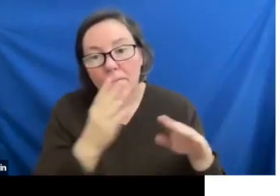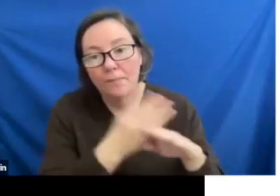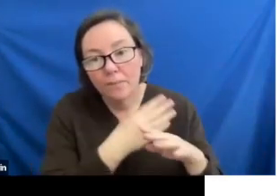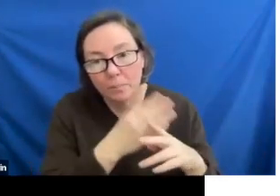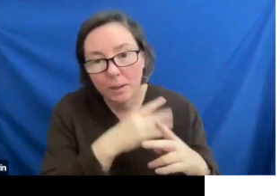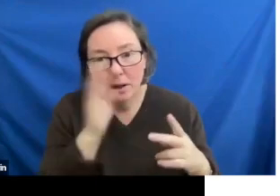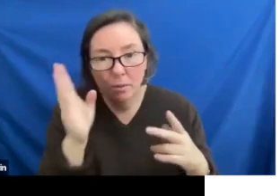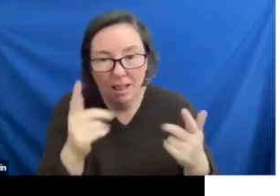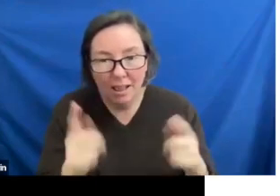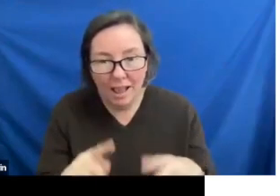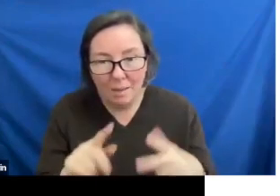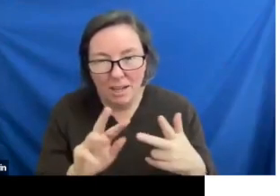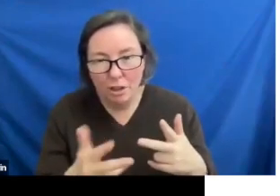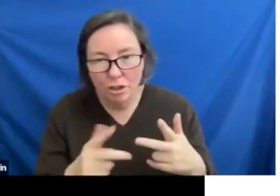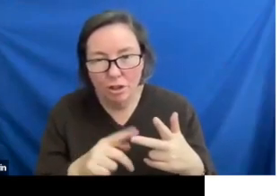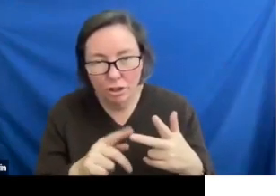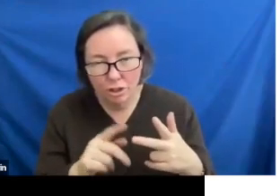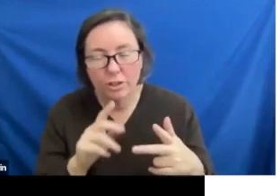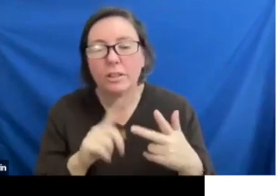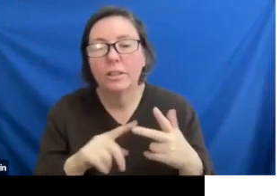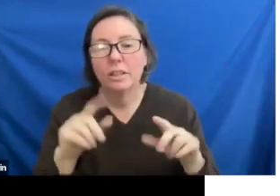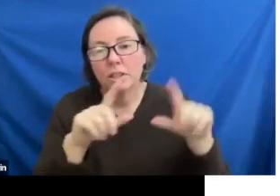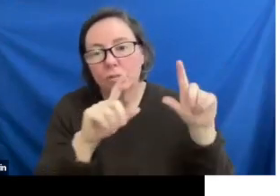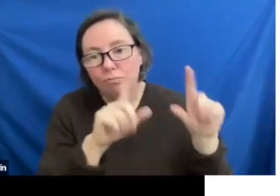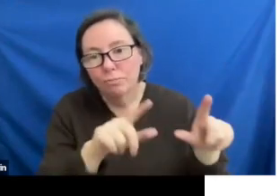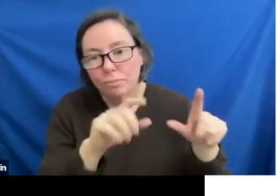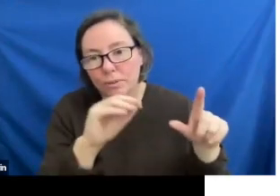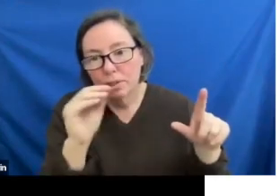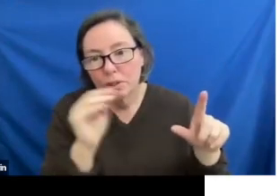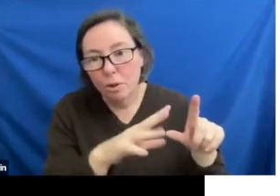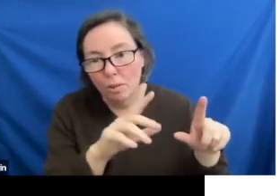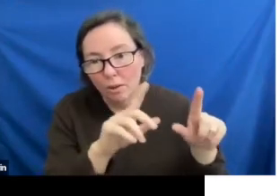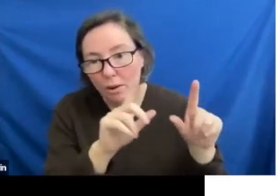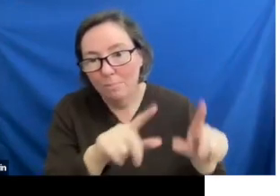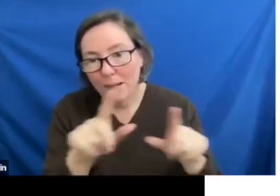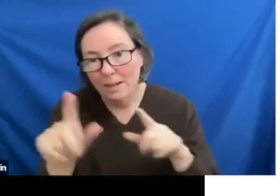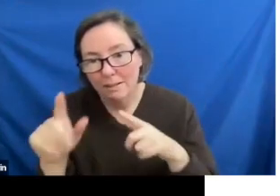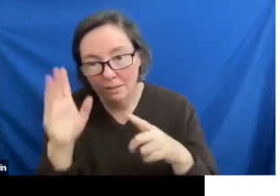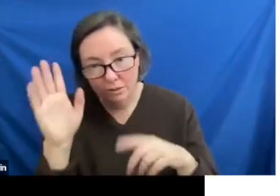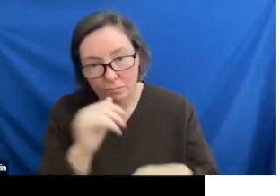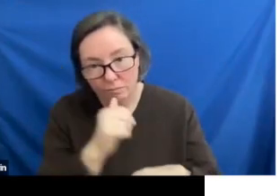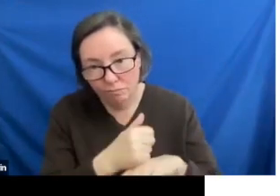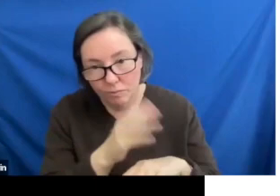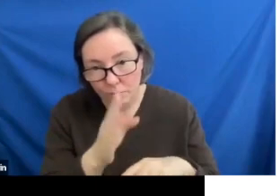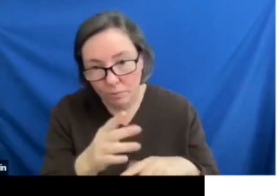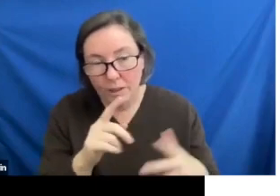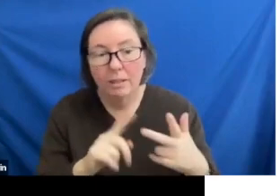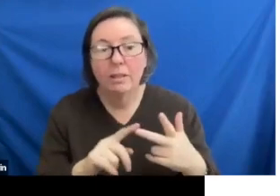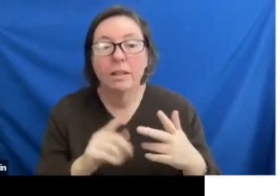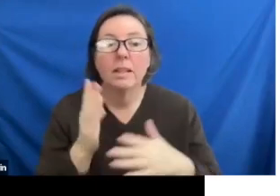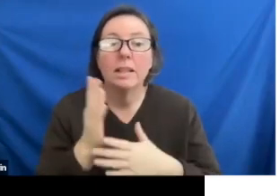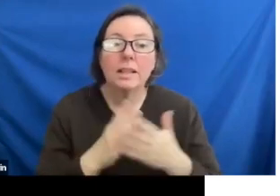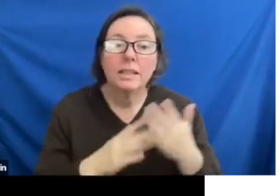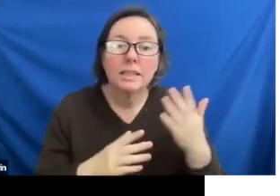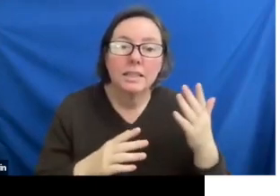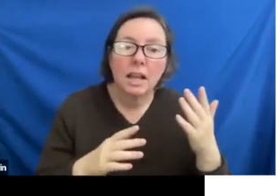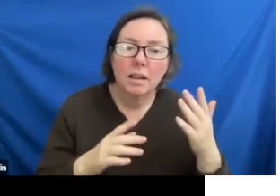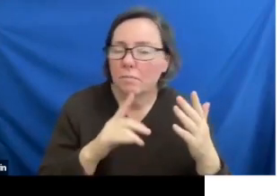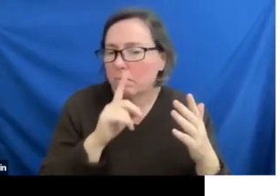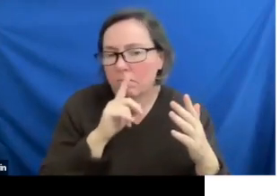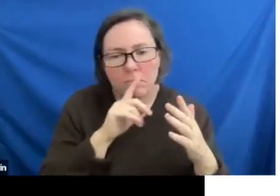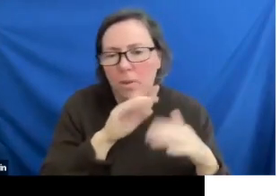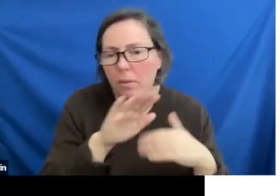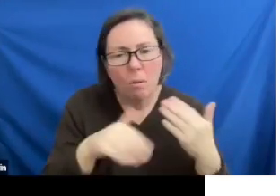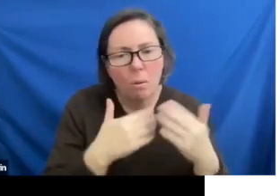some minor repairs on the arena over the last few years. So we're not redoing the whole roof, but